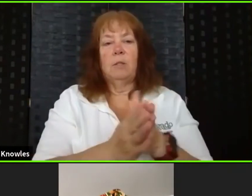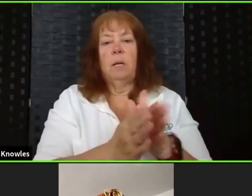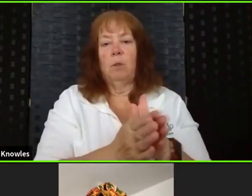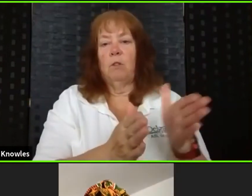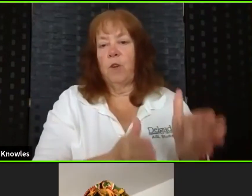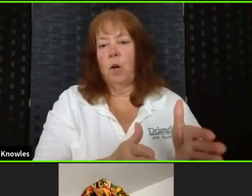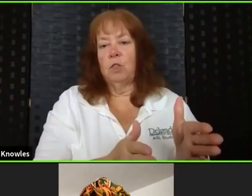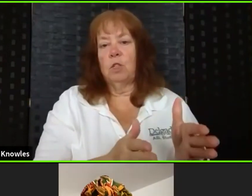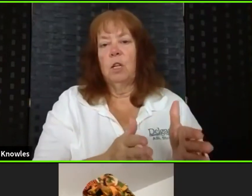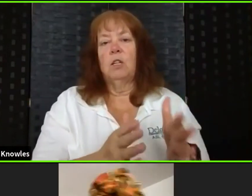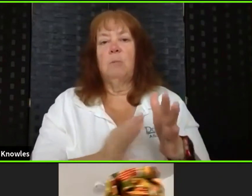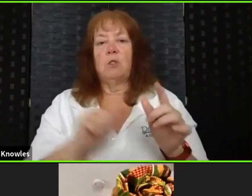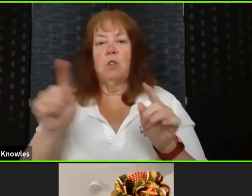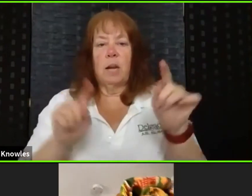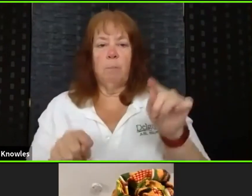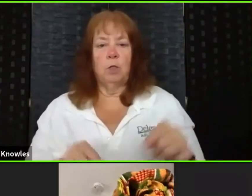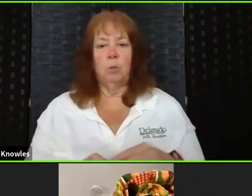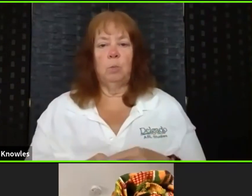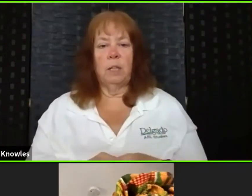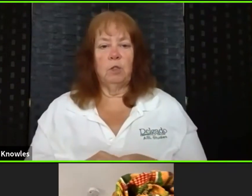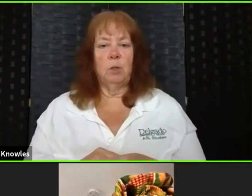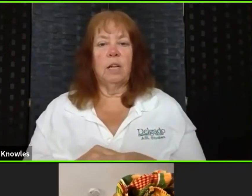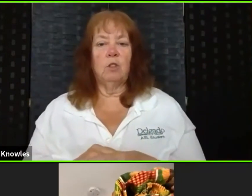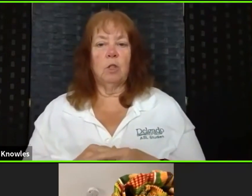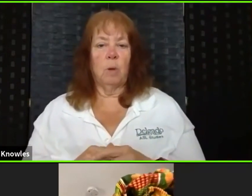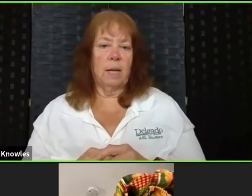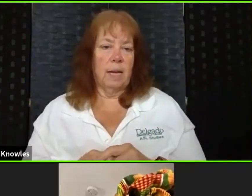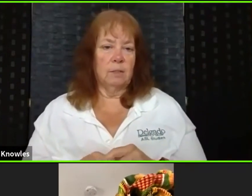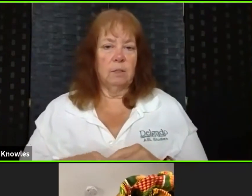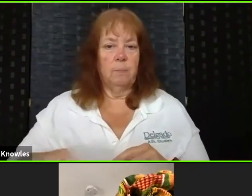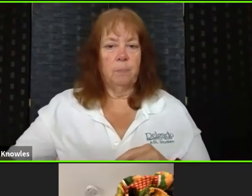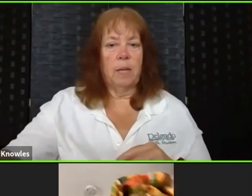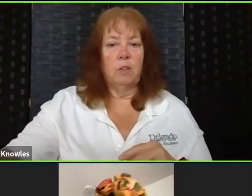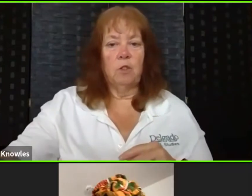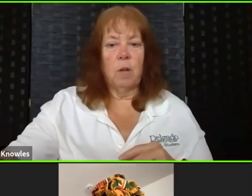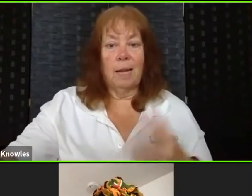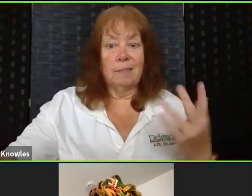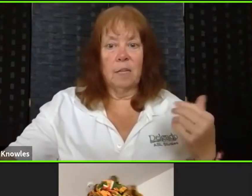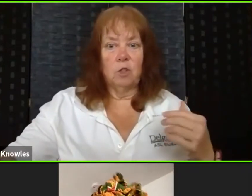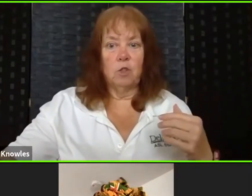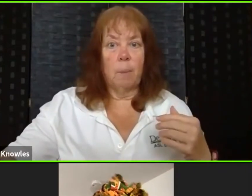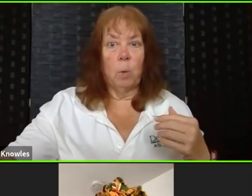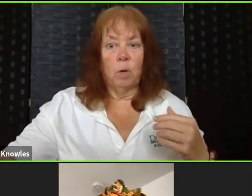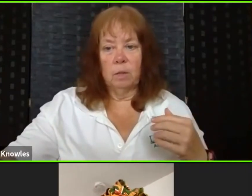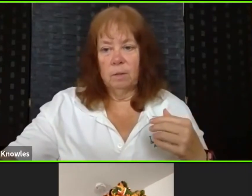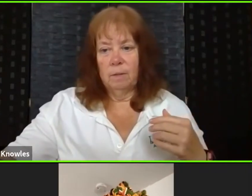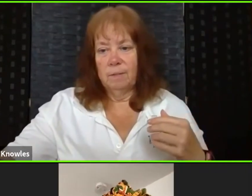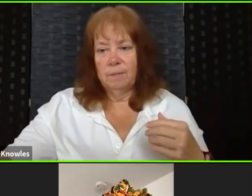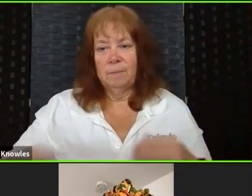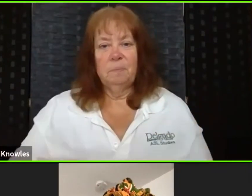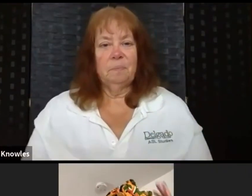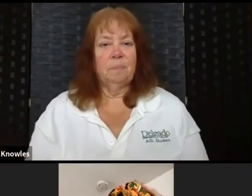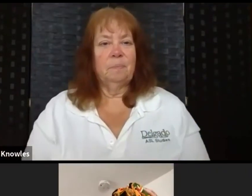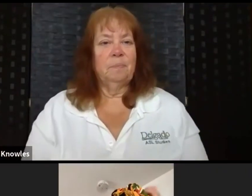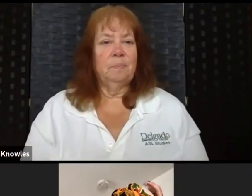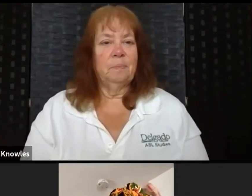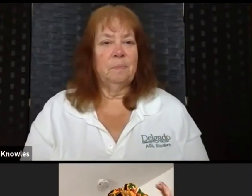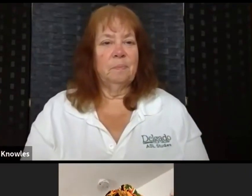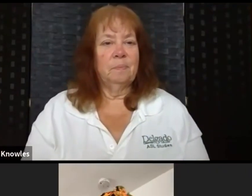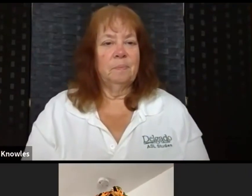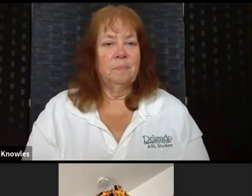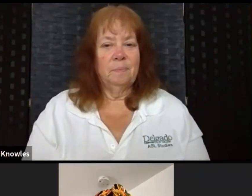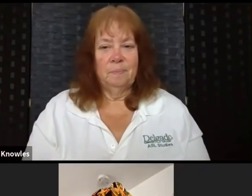I need to meet with you first to make sure that that you get into the right class and that you're not, like I said, that you're not bored. Right, sound Totally.